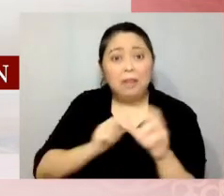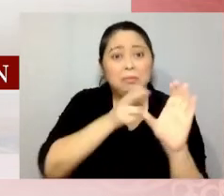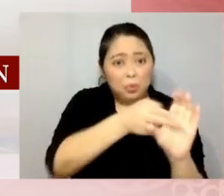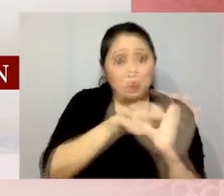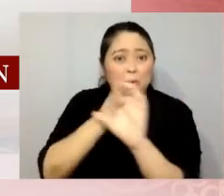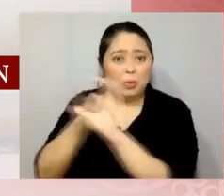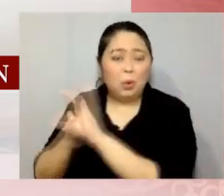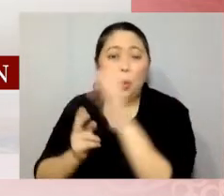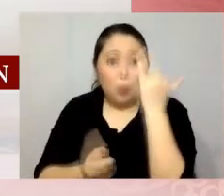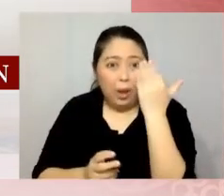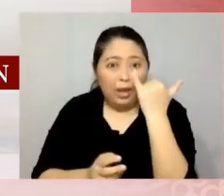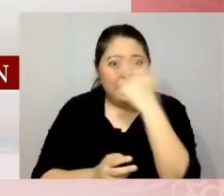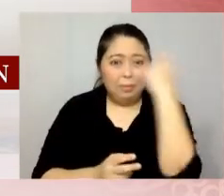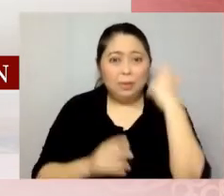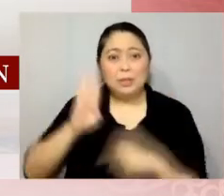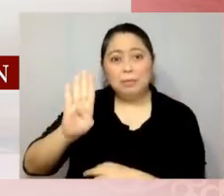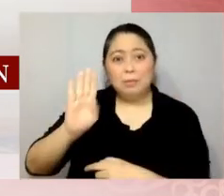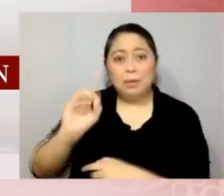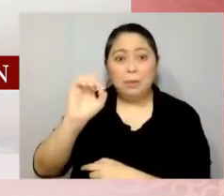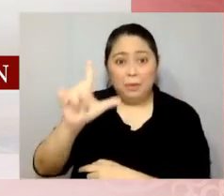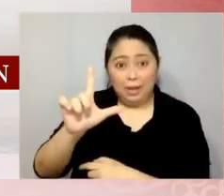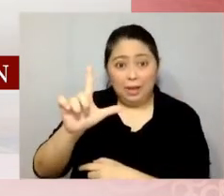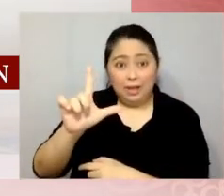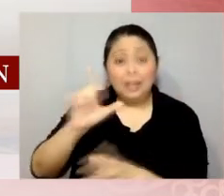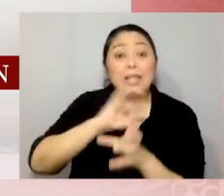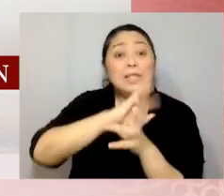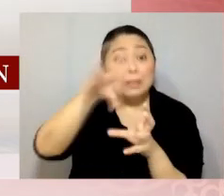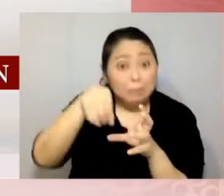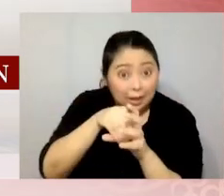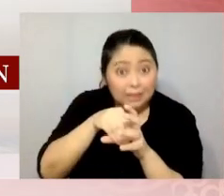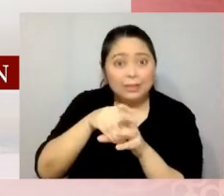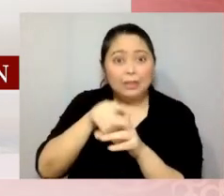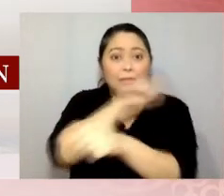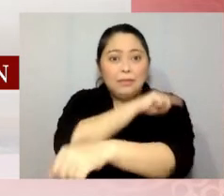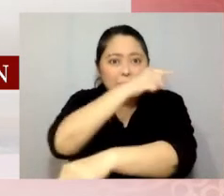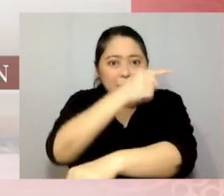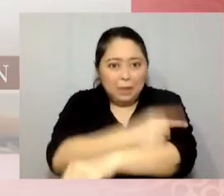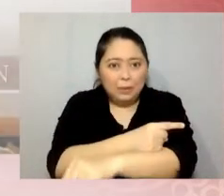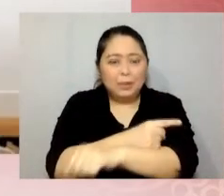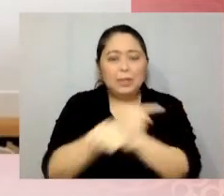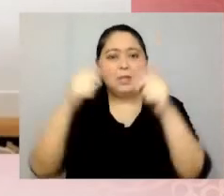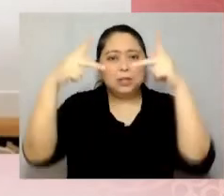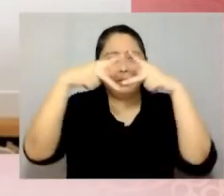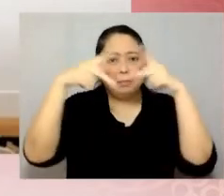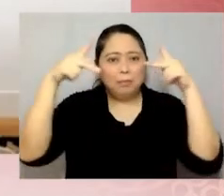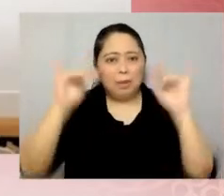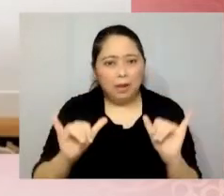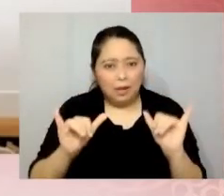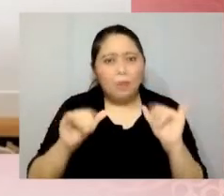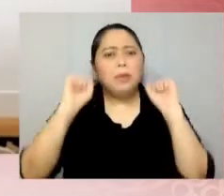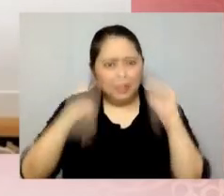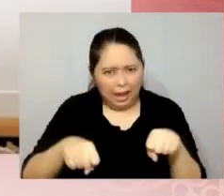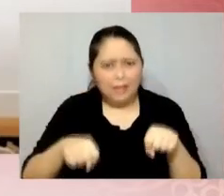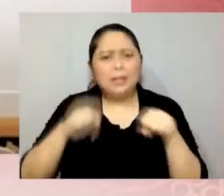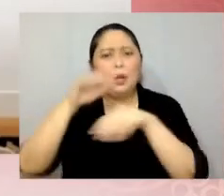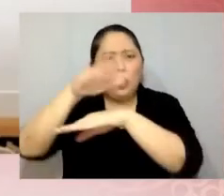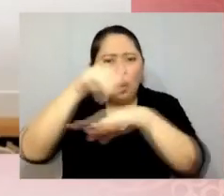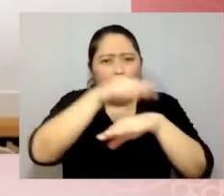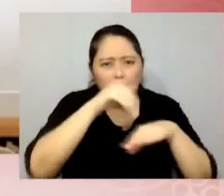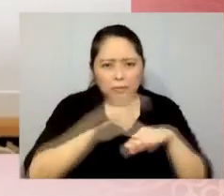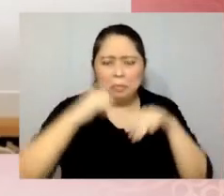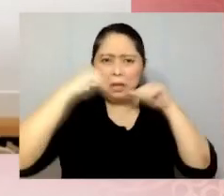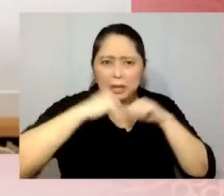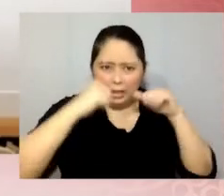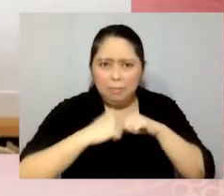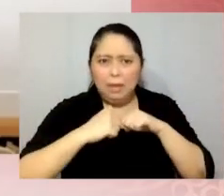that the government, it's part of the powers of the parliament, may call for a referendum on important issues